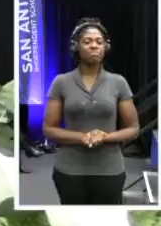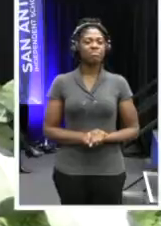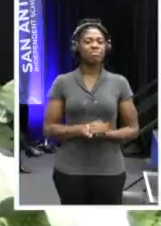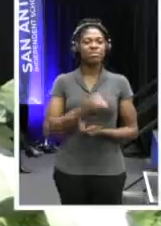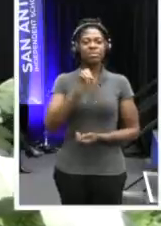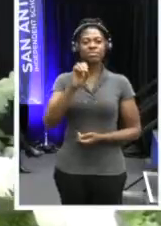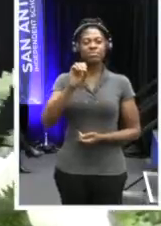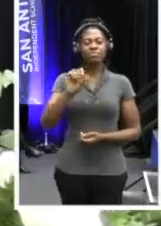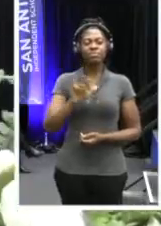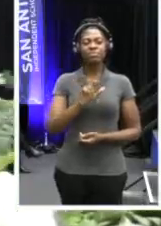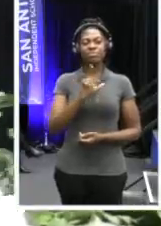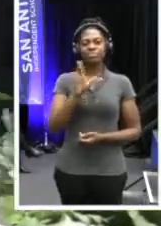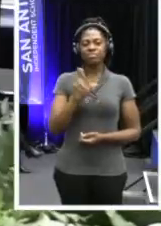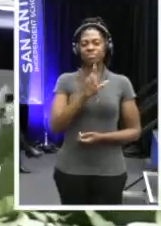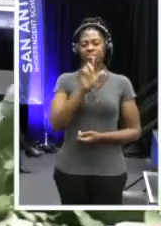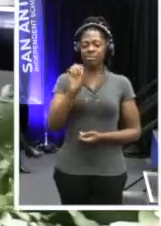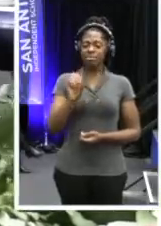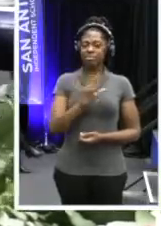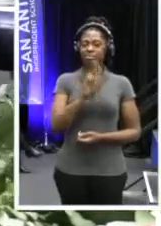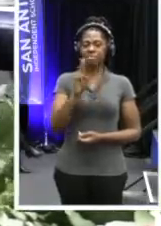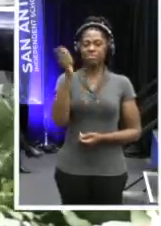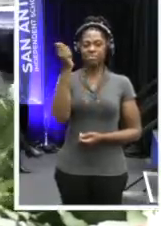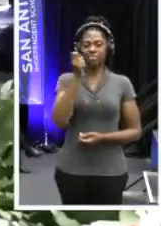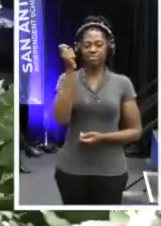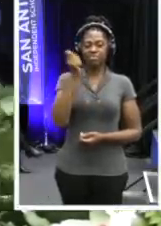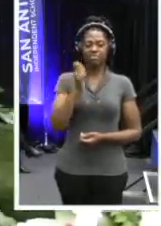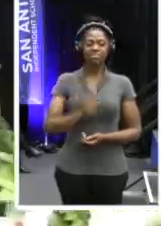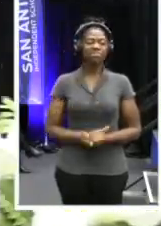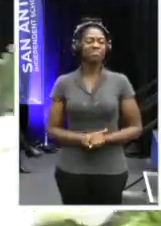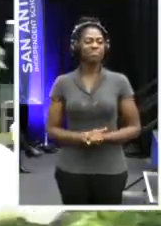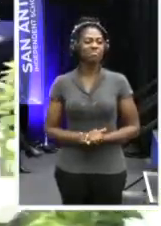Lake Texas FAST Scholarship.